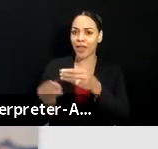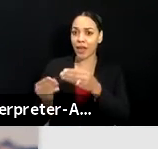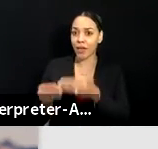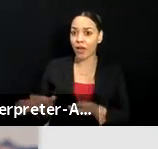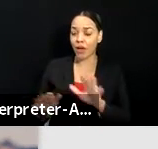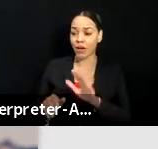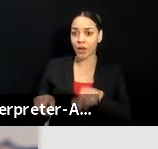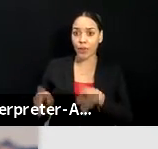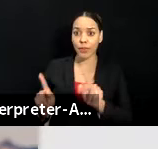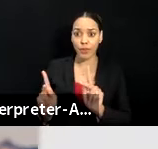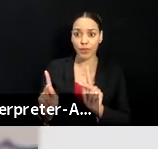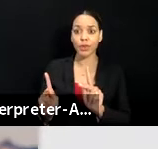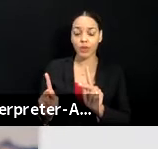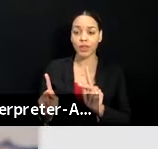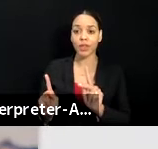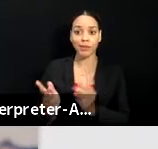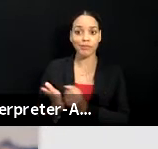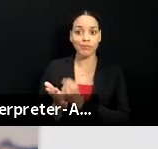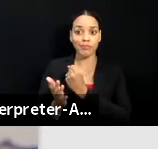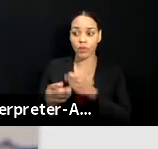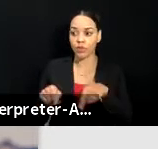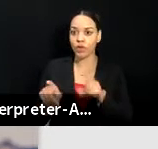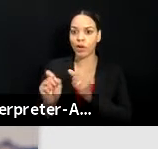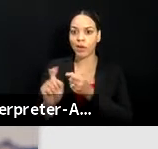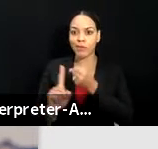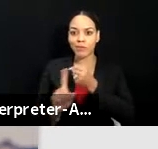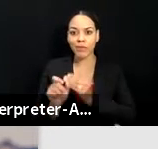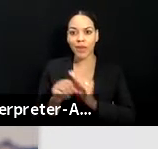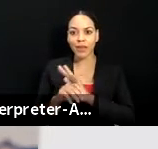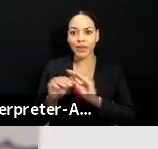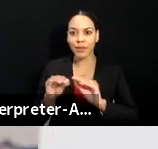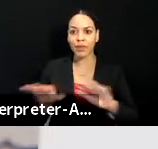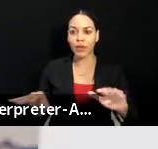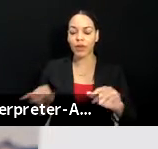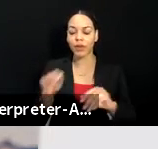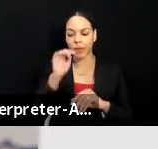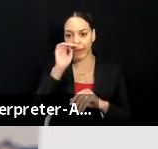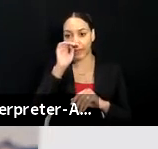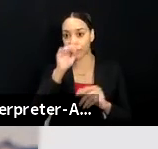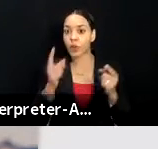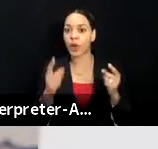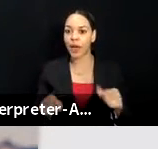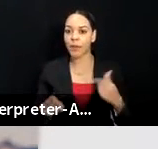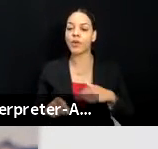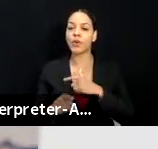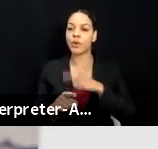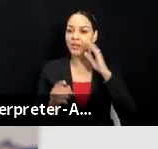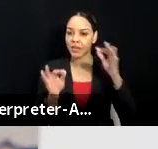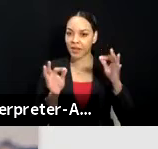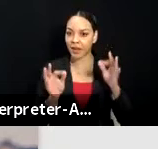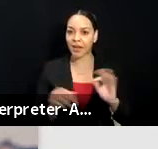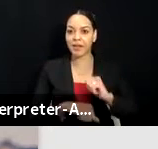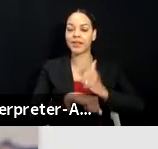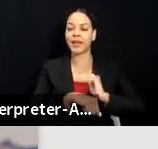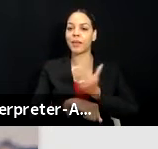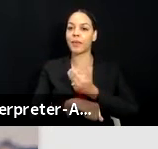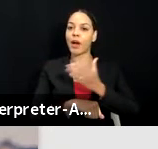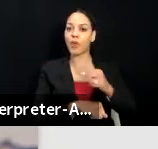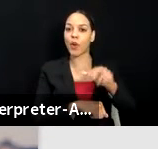who lost the opportunities during the pandemic. And so we created our own relief grants. We